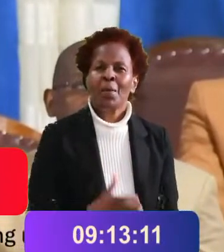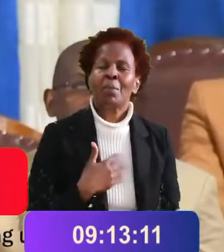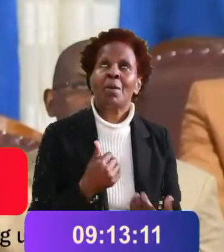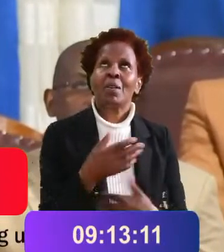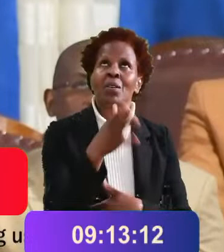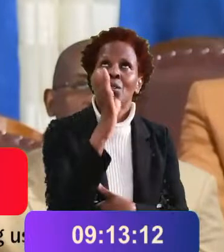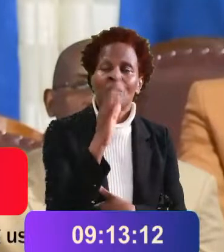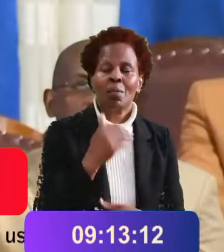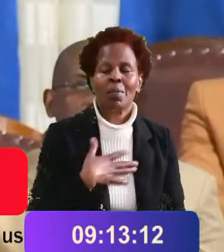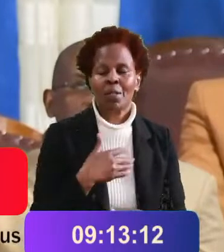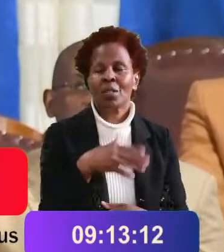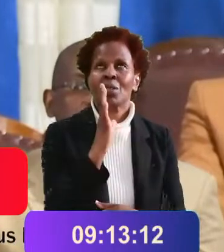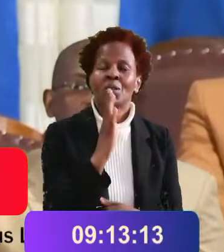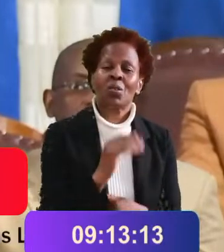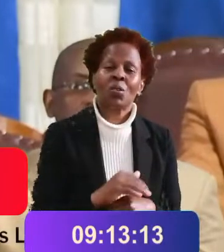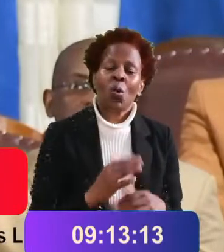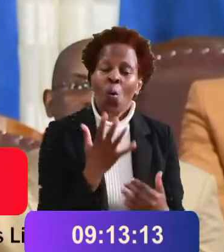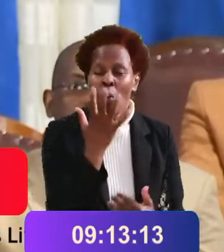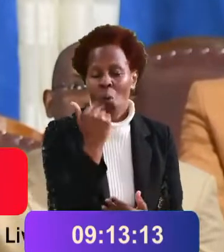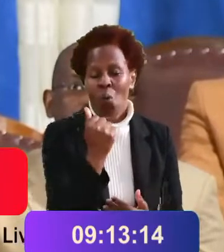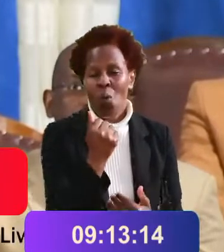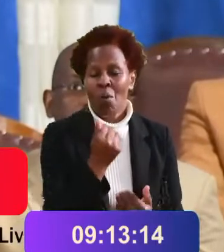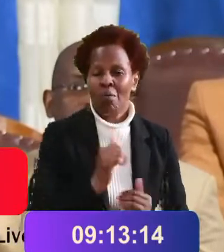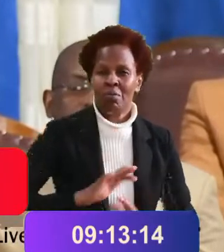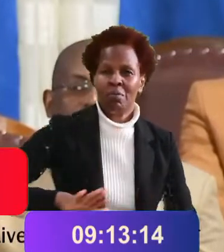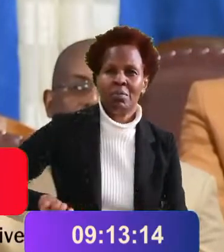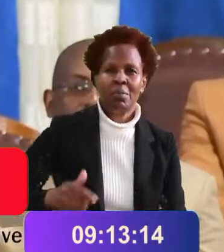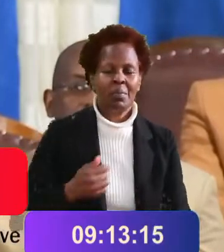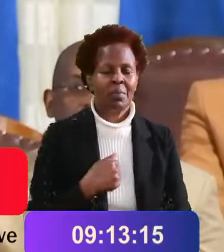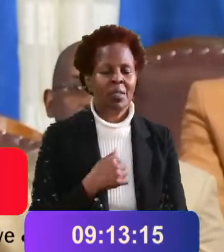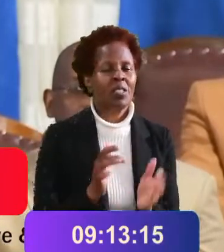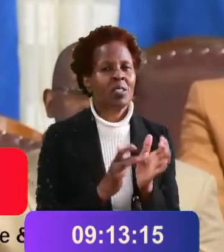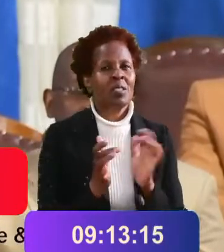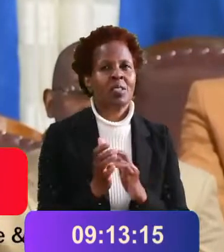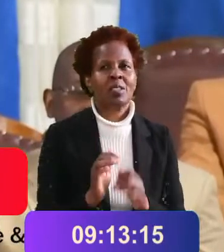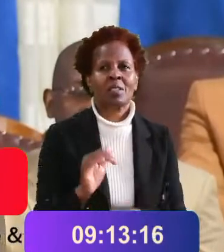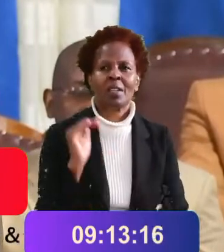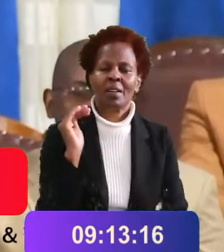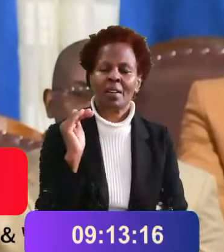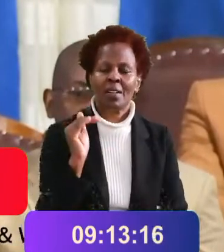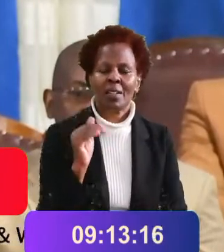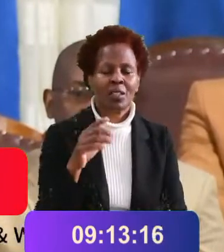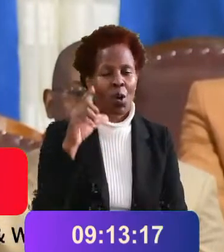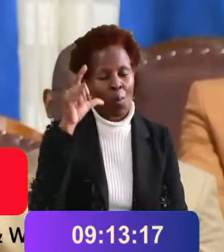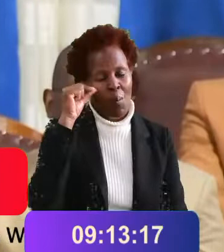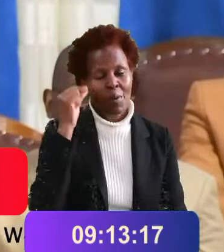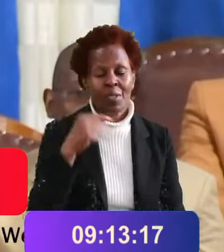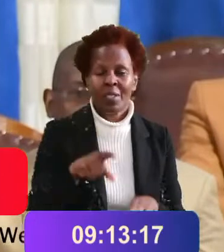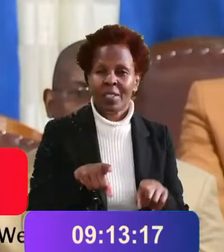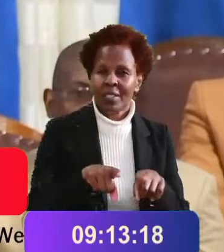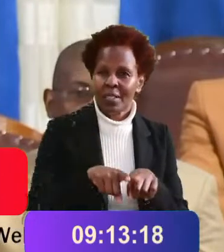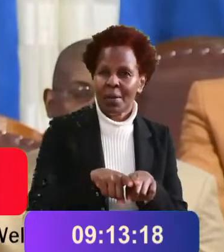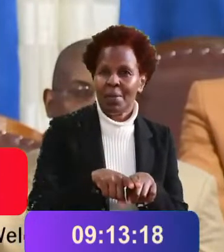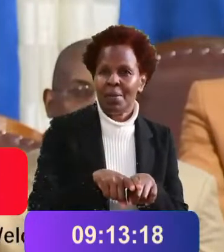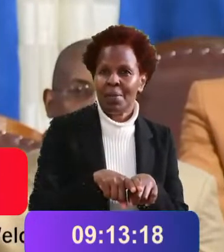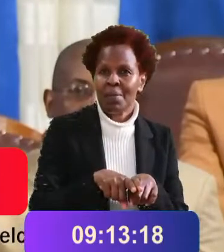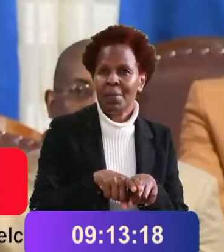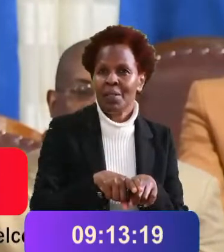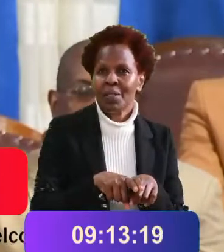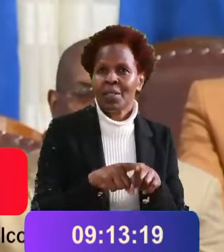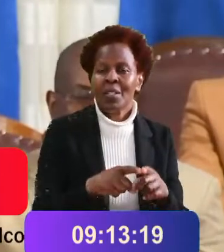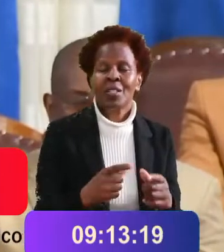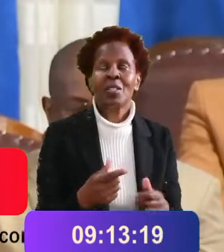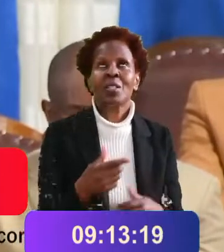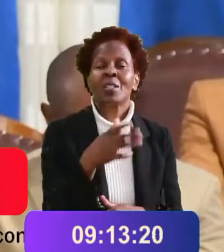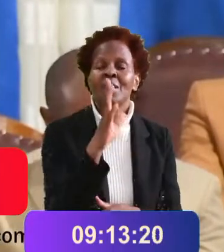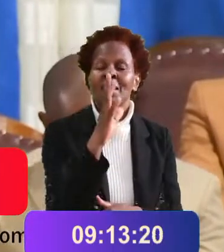my God, why have you forsaken me? He asks. Moses also protests when God threatens